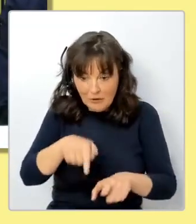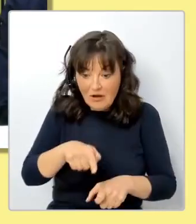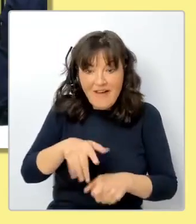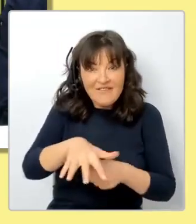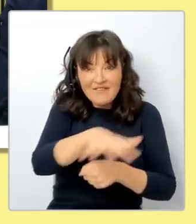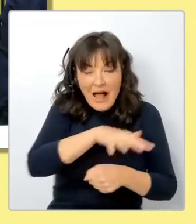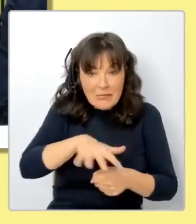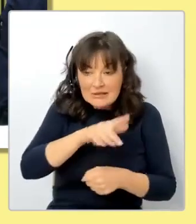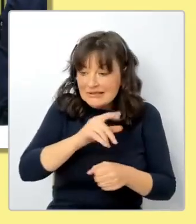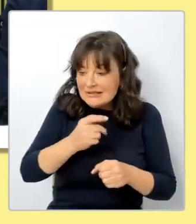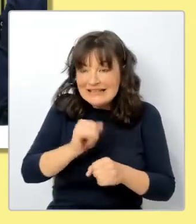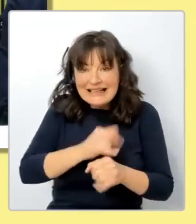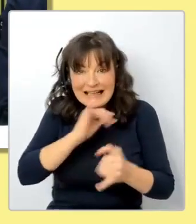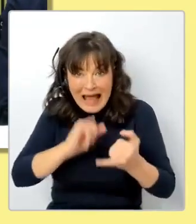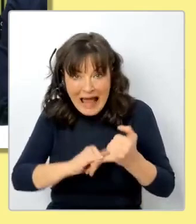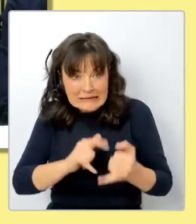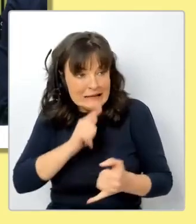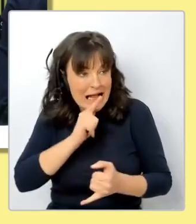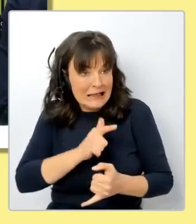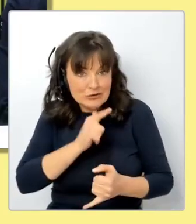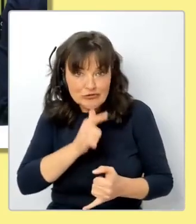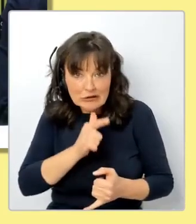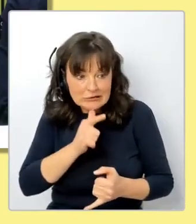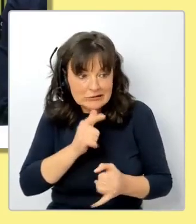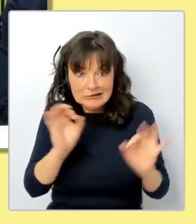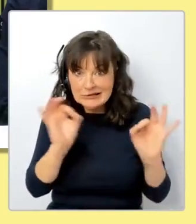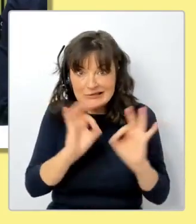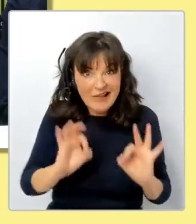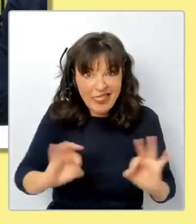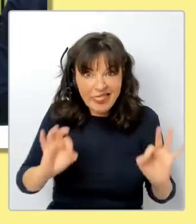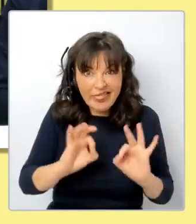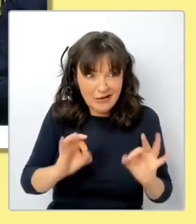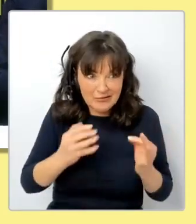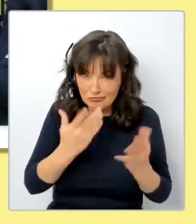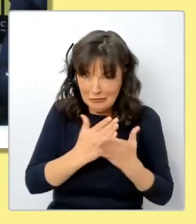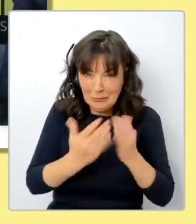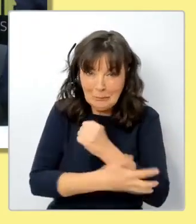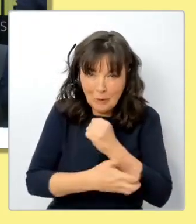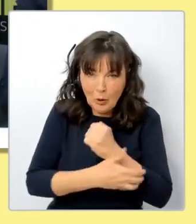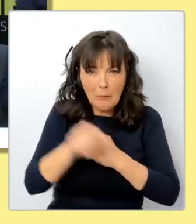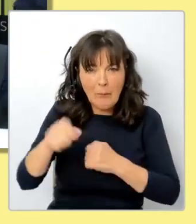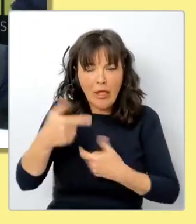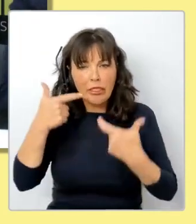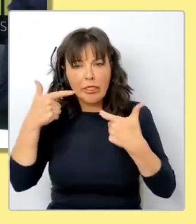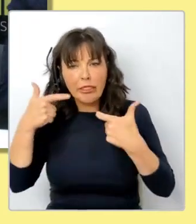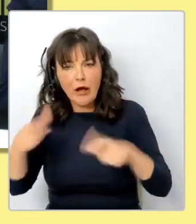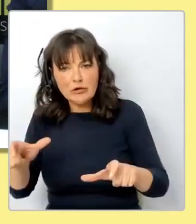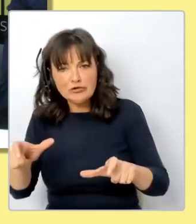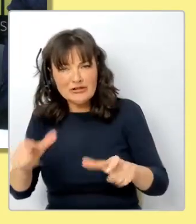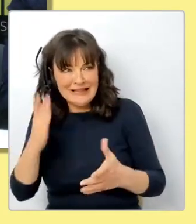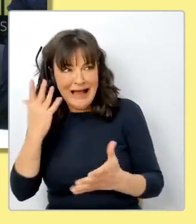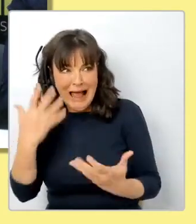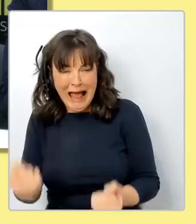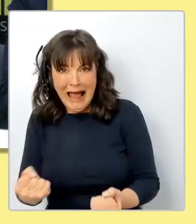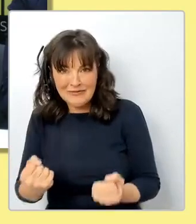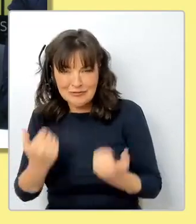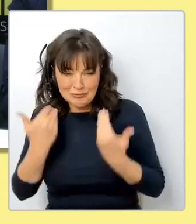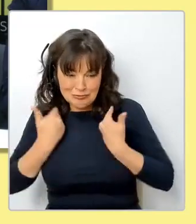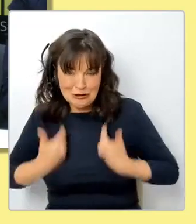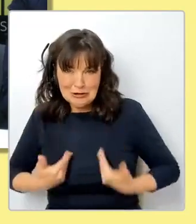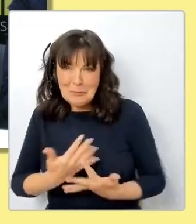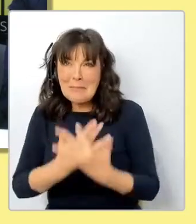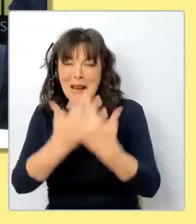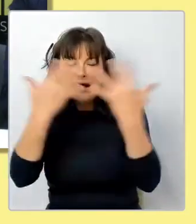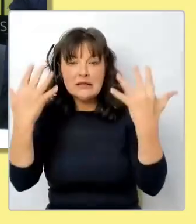country which is fuel rich. The answer to that is that the policies around energy have been made from people that are